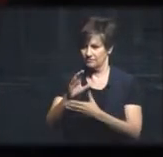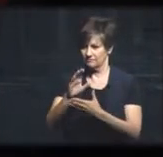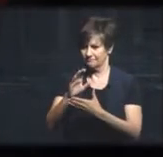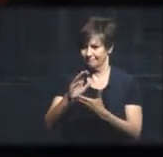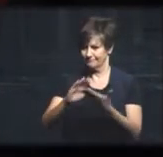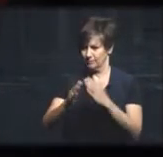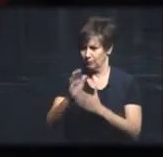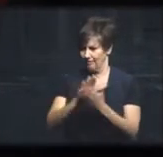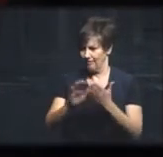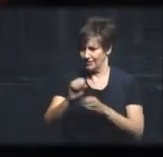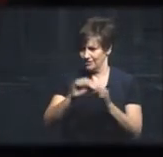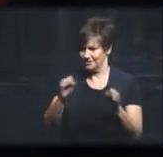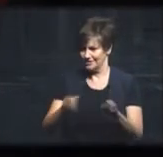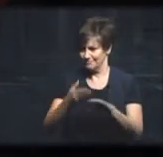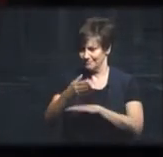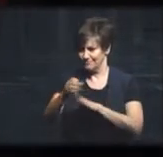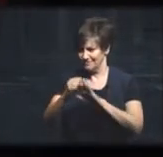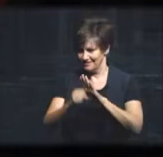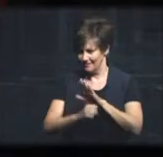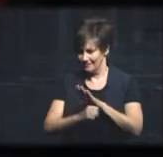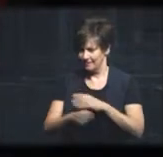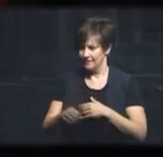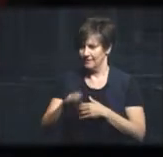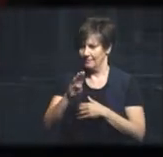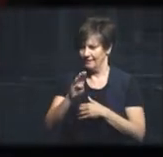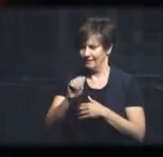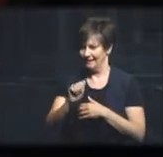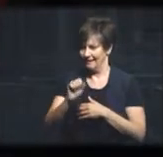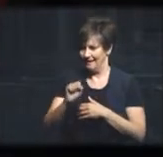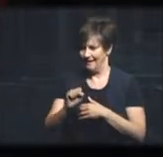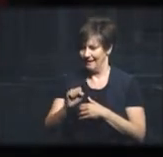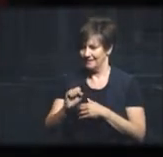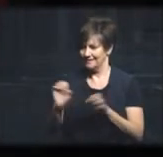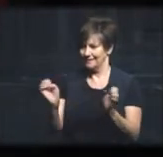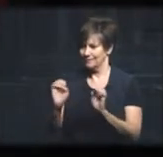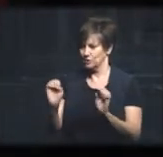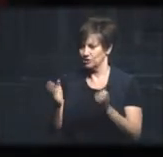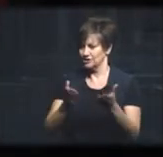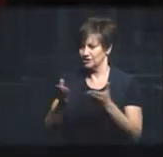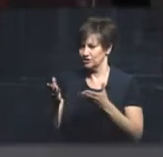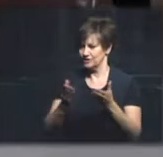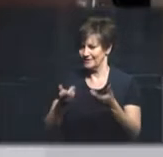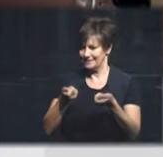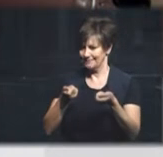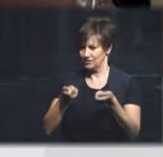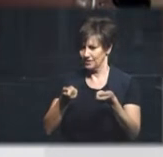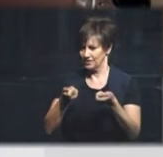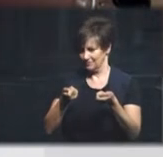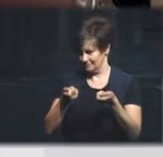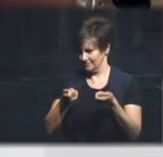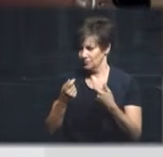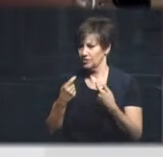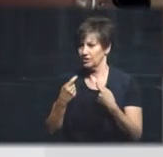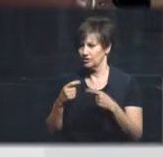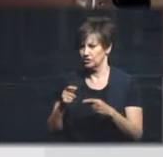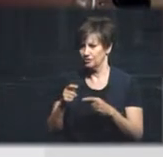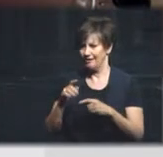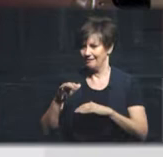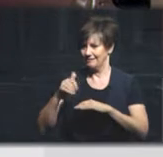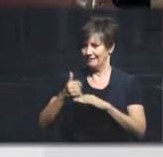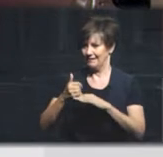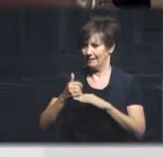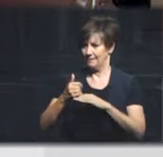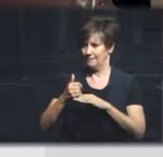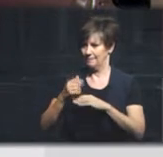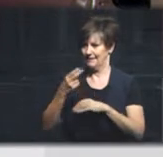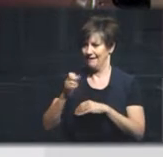system statewide, and it is a BAS in Emergency Services Administration. We're going to try to headquarter this program